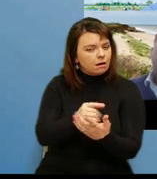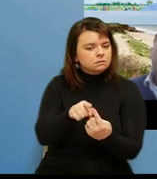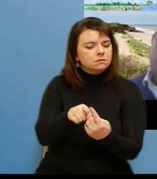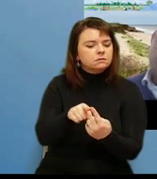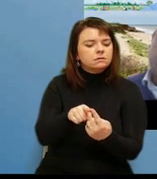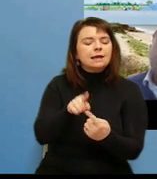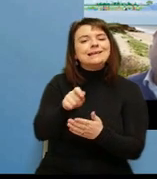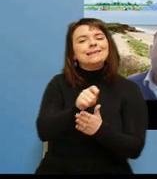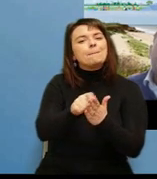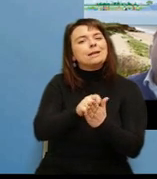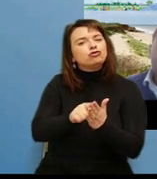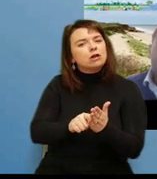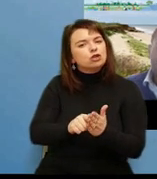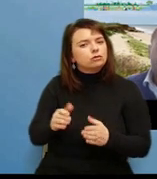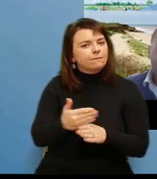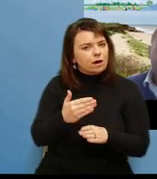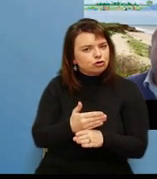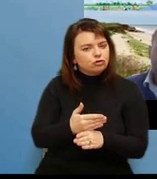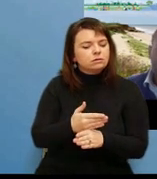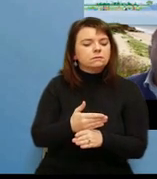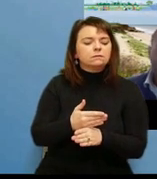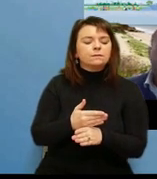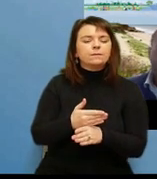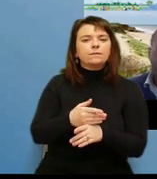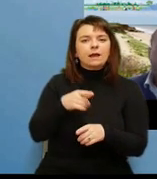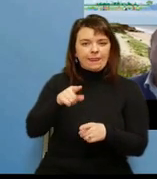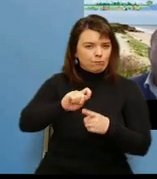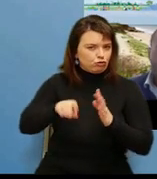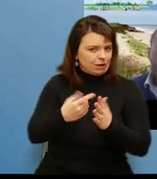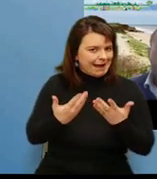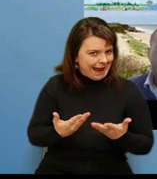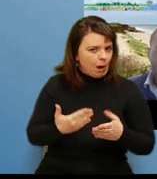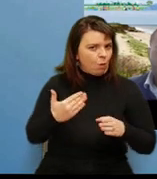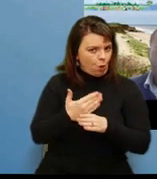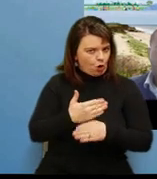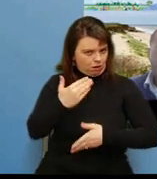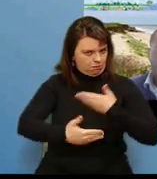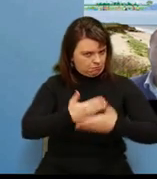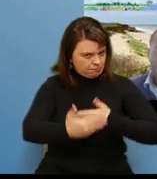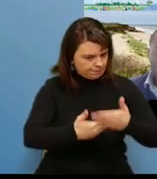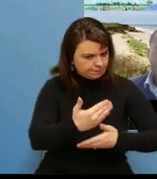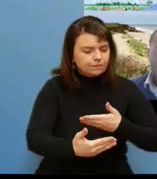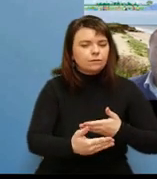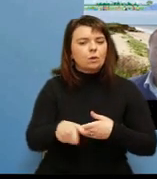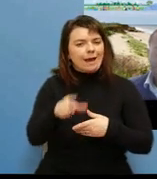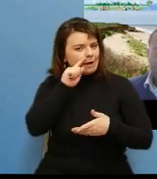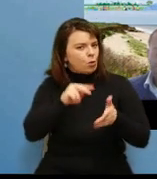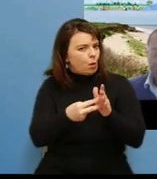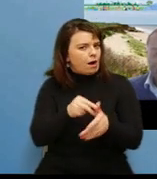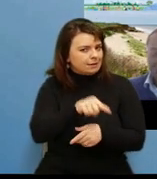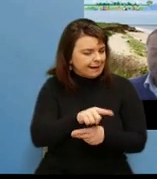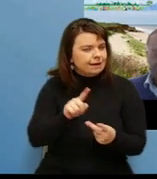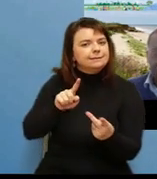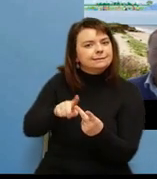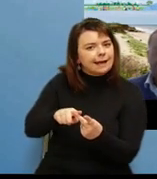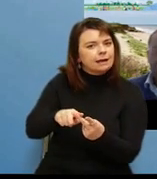The first part is about the administration function, which is through Protect Now that we are working through. Yeah. So they'll be able to organize